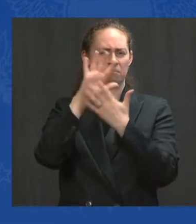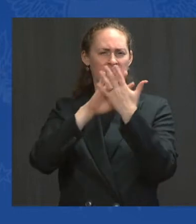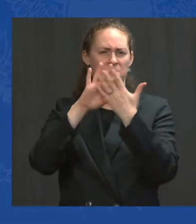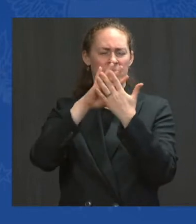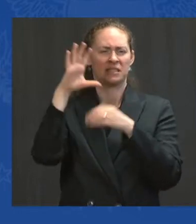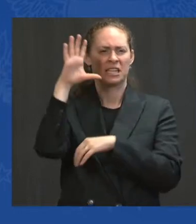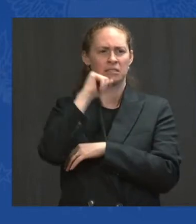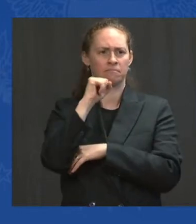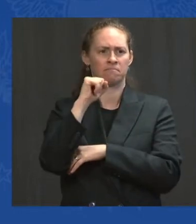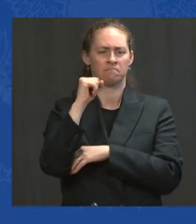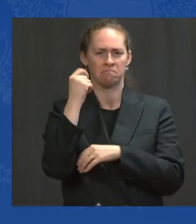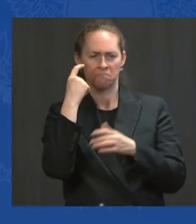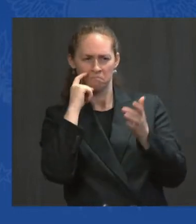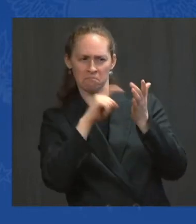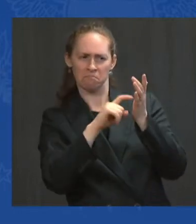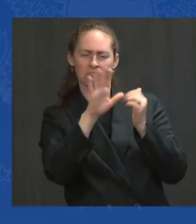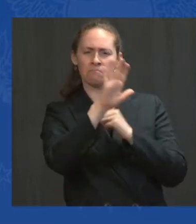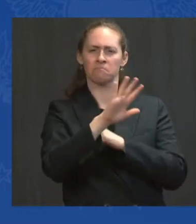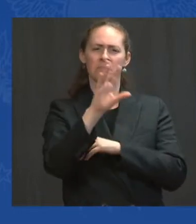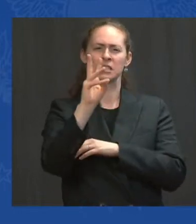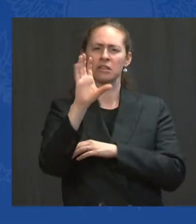has some